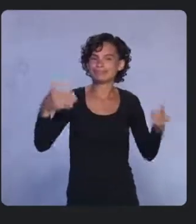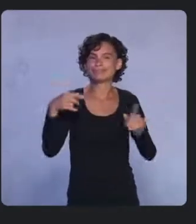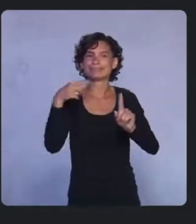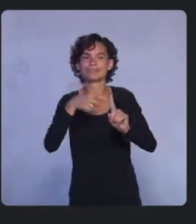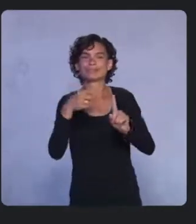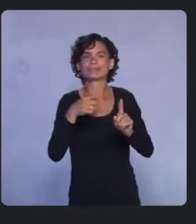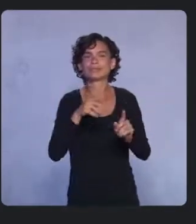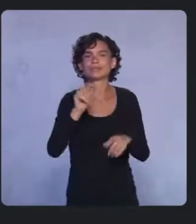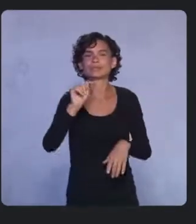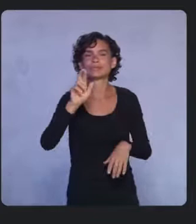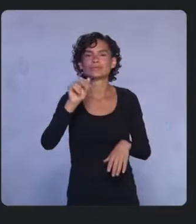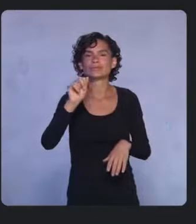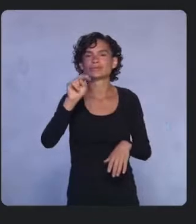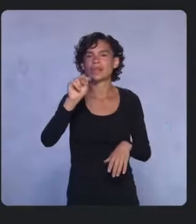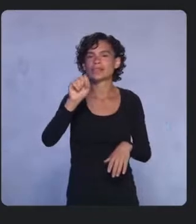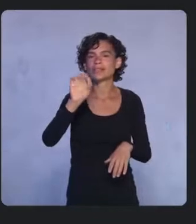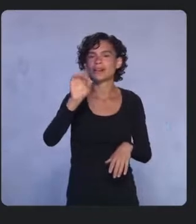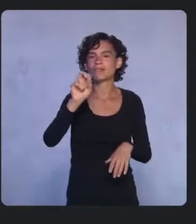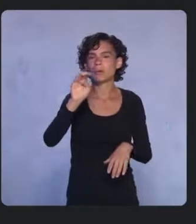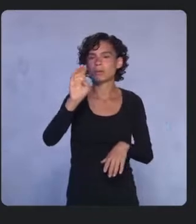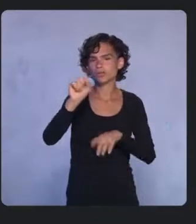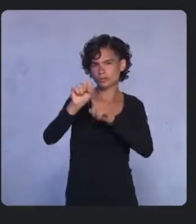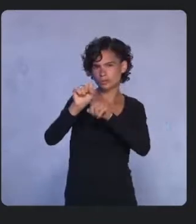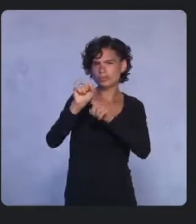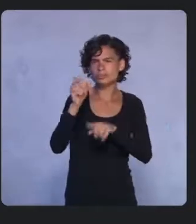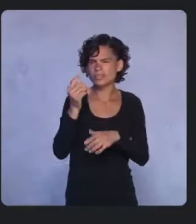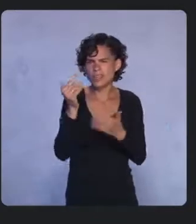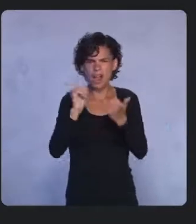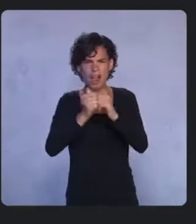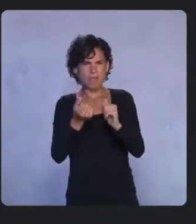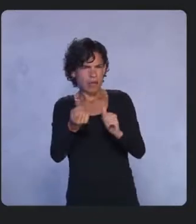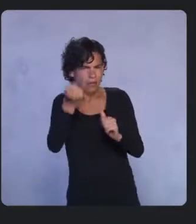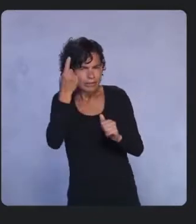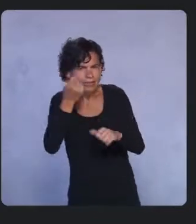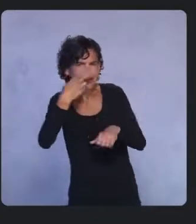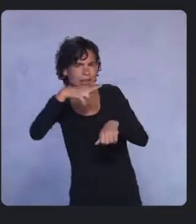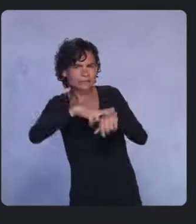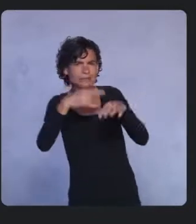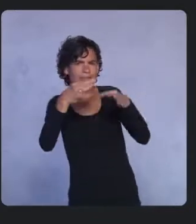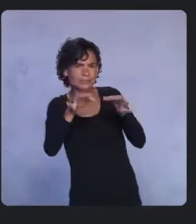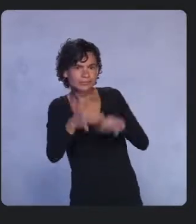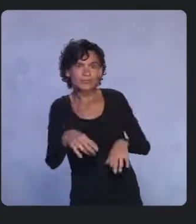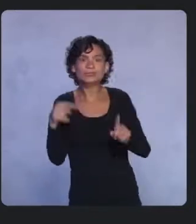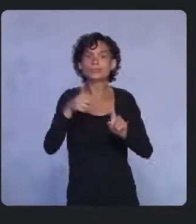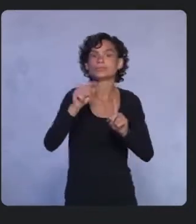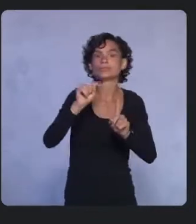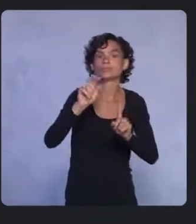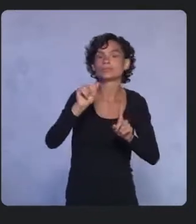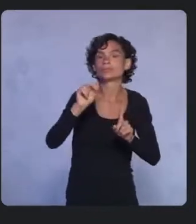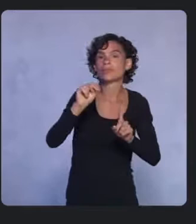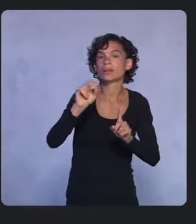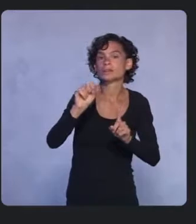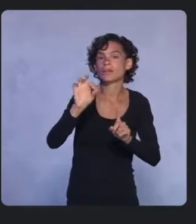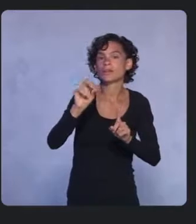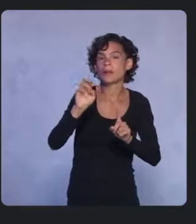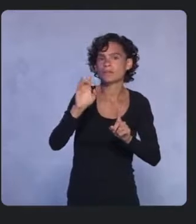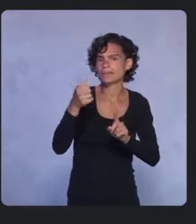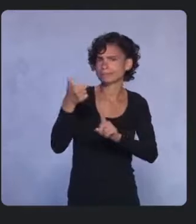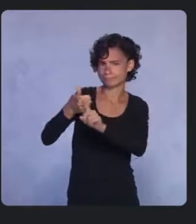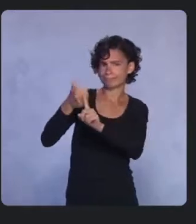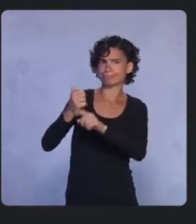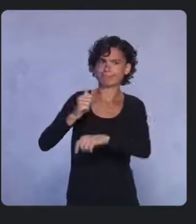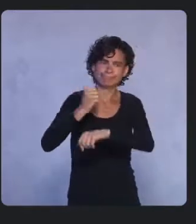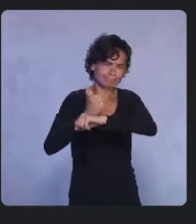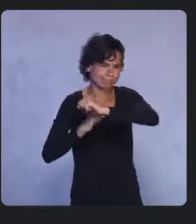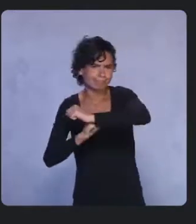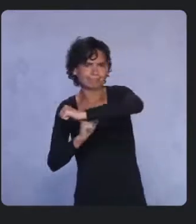for better natural language understanding. Transformers became the foundation for many other breakthroughs, like AlphaFold